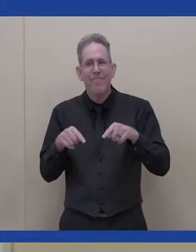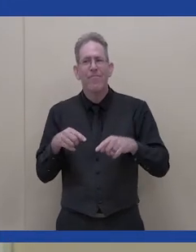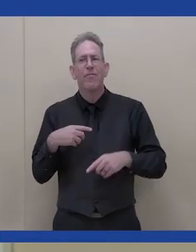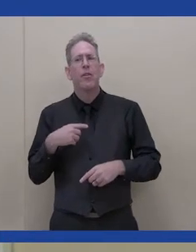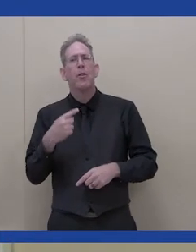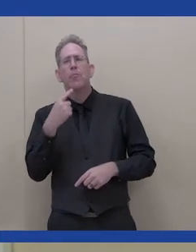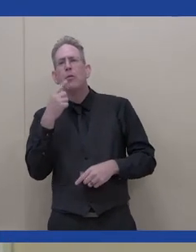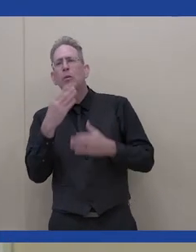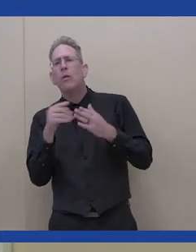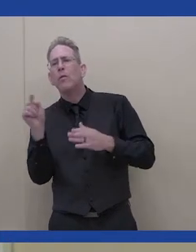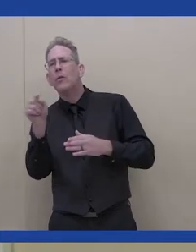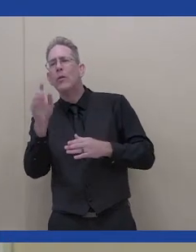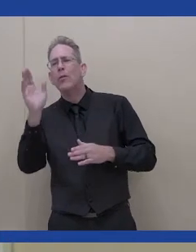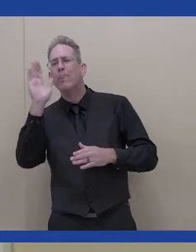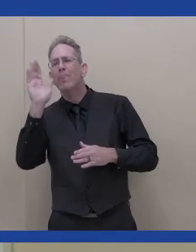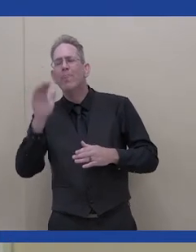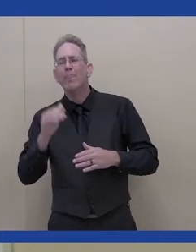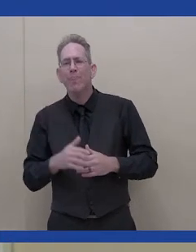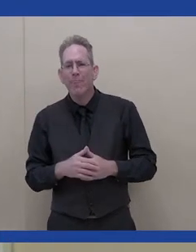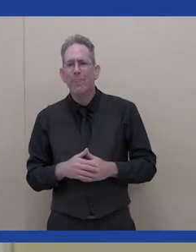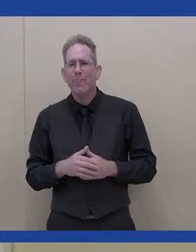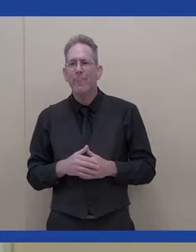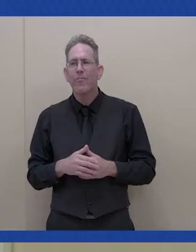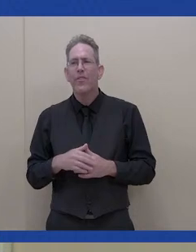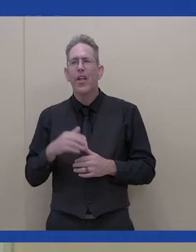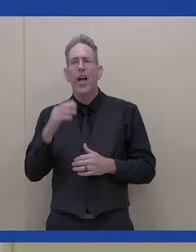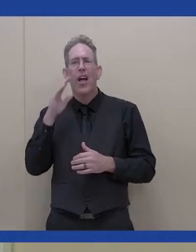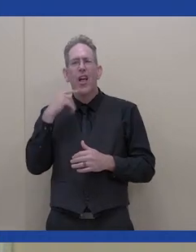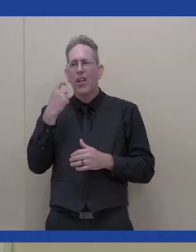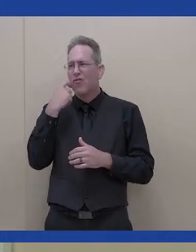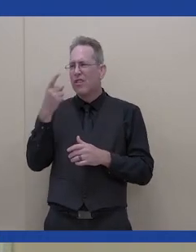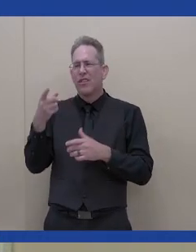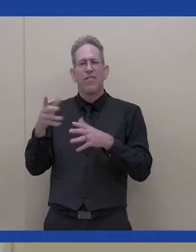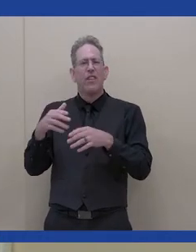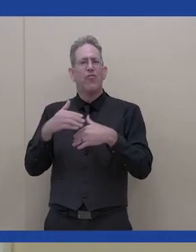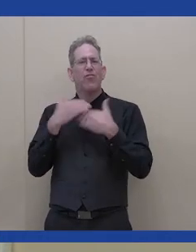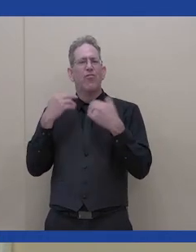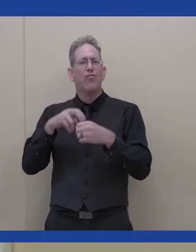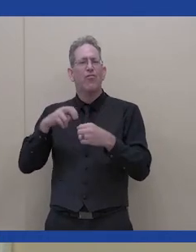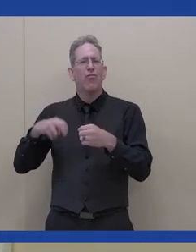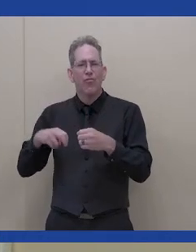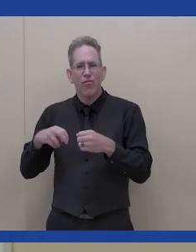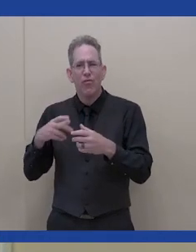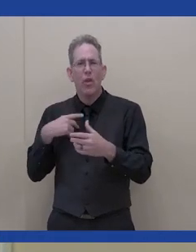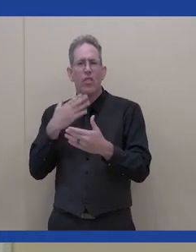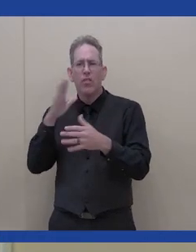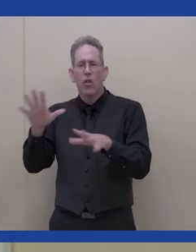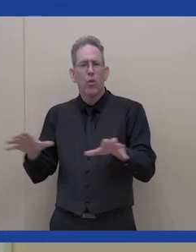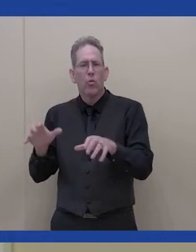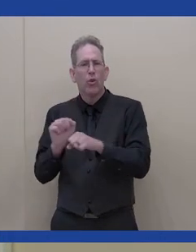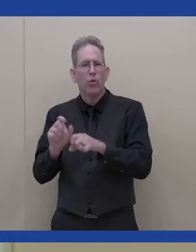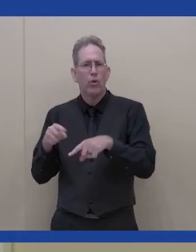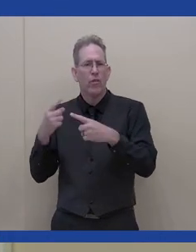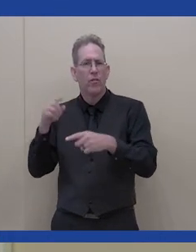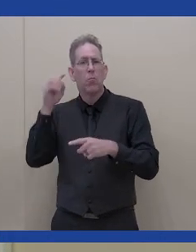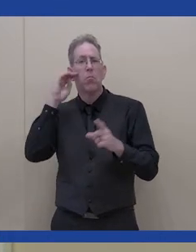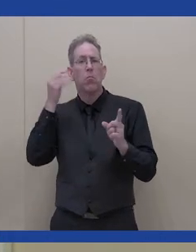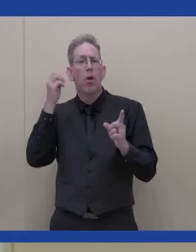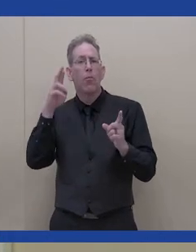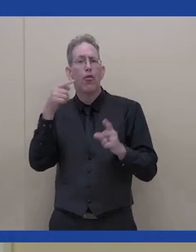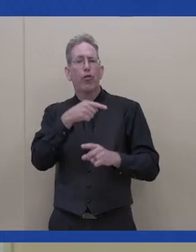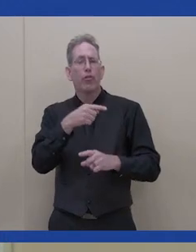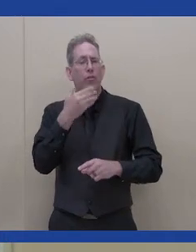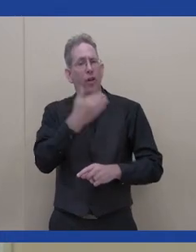though it's only been a matter of days since I resigned my seat. But thank you for your work in Montpelier and for being present this evening. I look forward